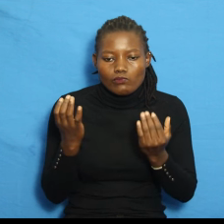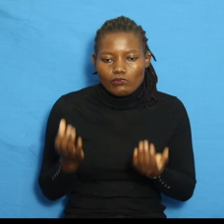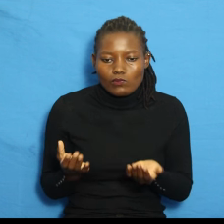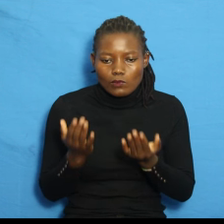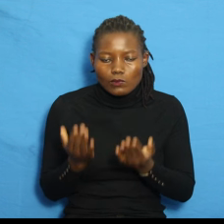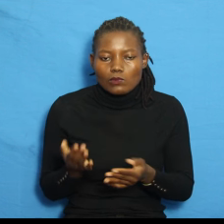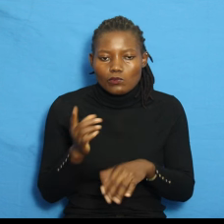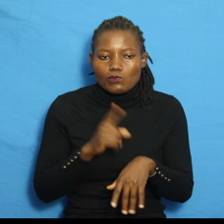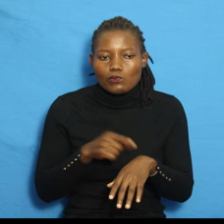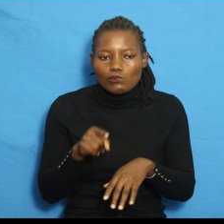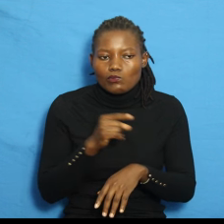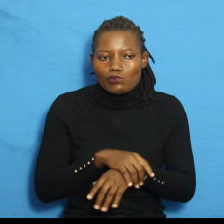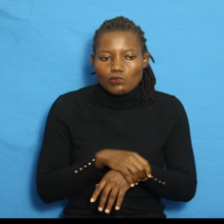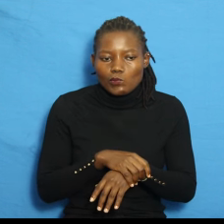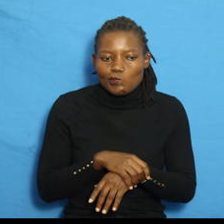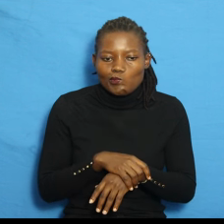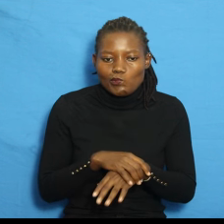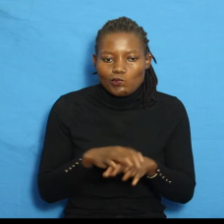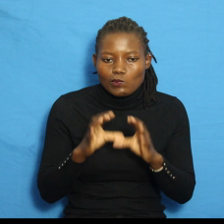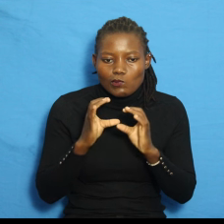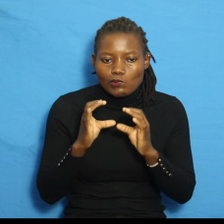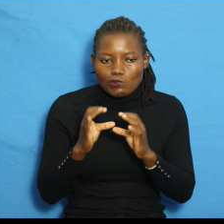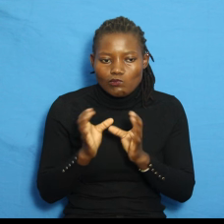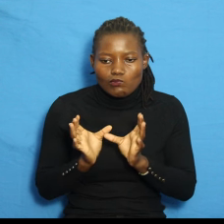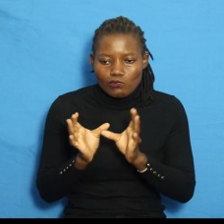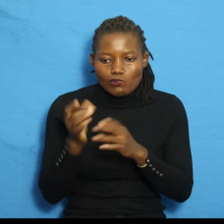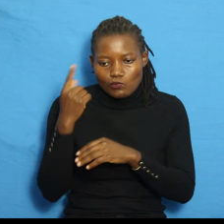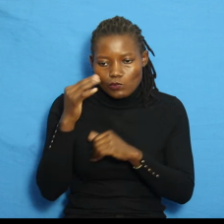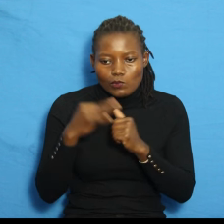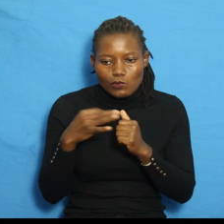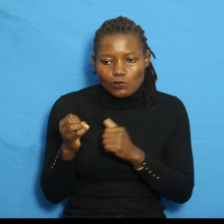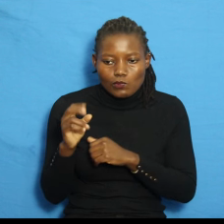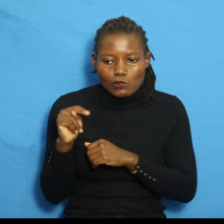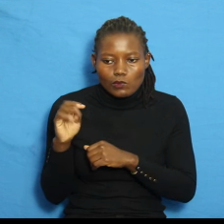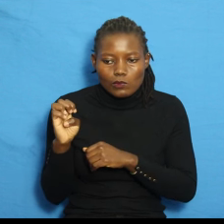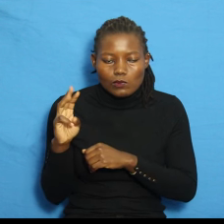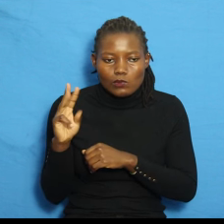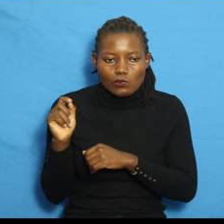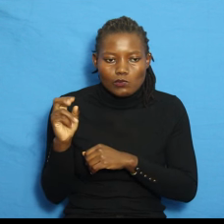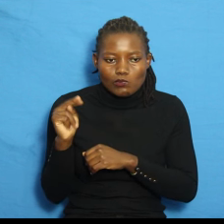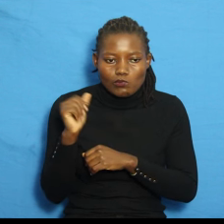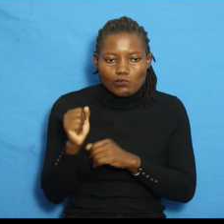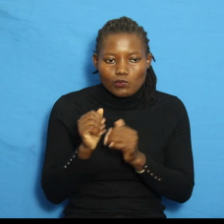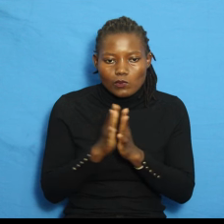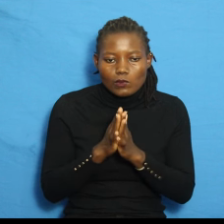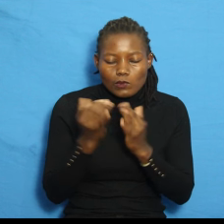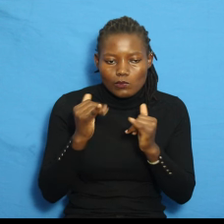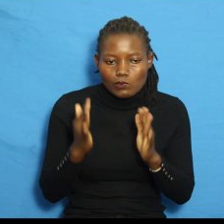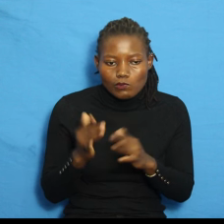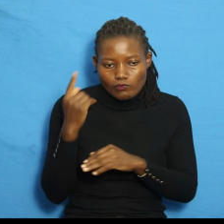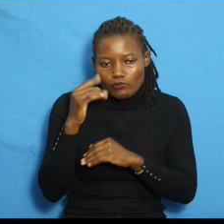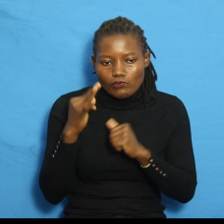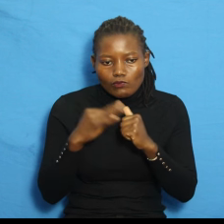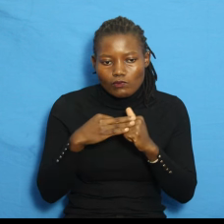resultant force now acting on this weight when you take the coach's force of 80 newtons